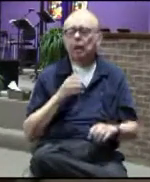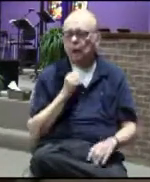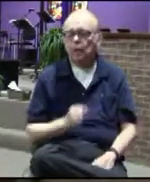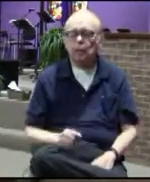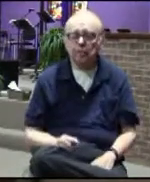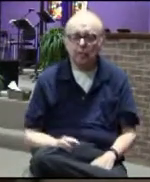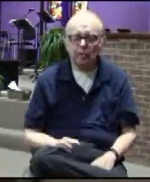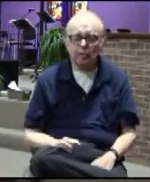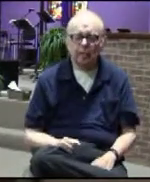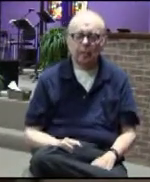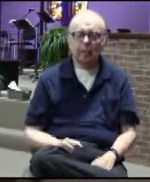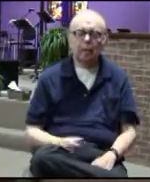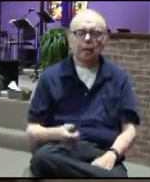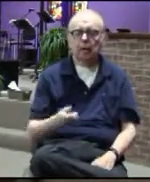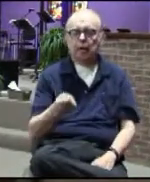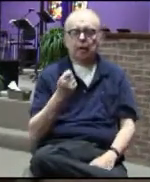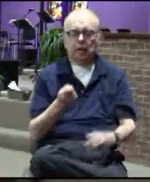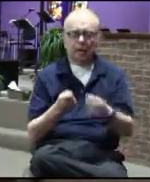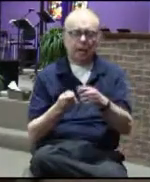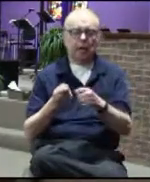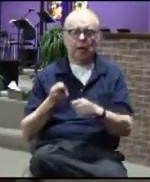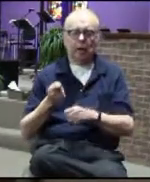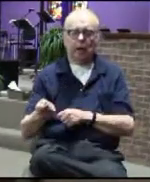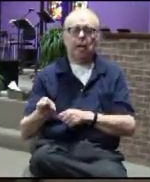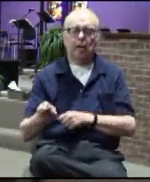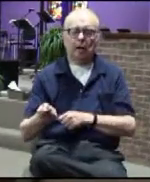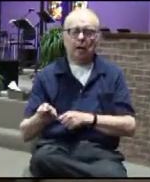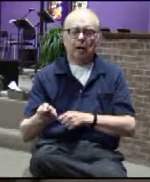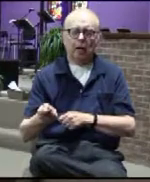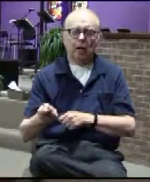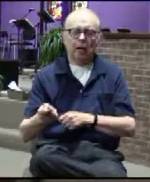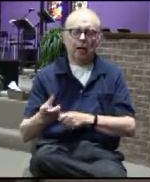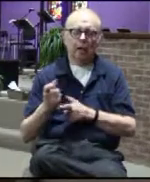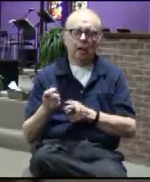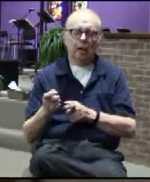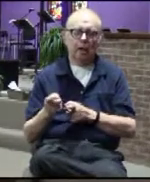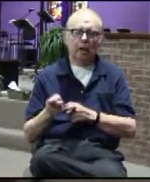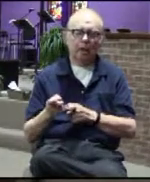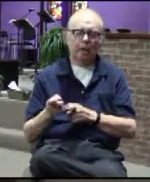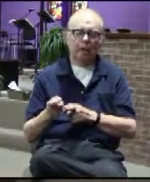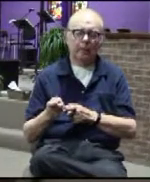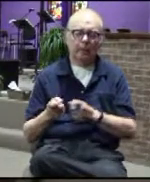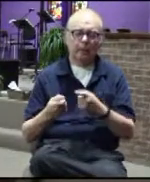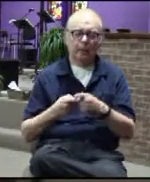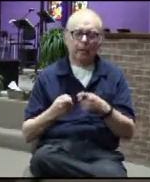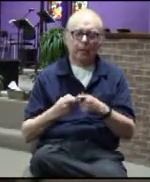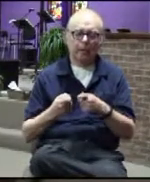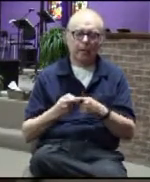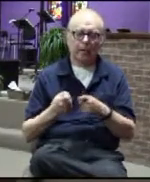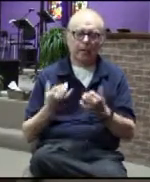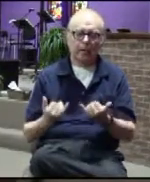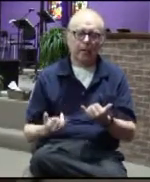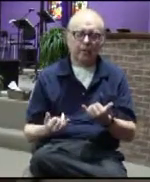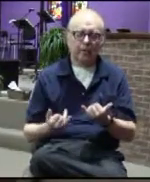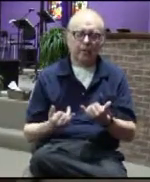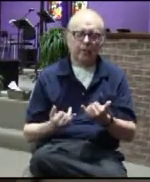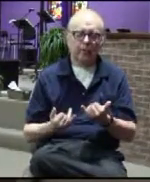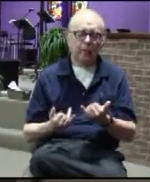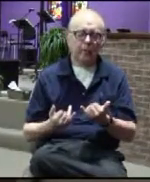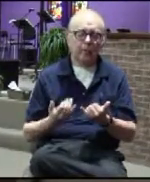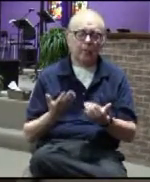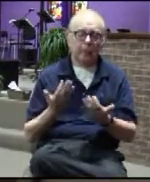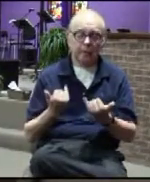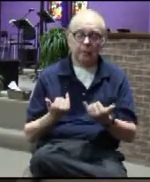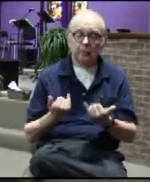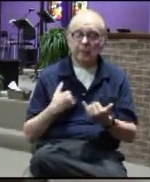older and they took a plug and they plugged it in the socket and all of a sudden electricity now I understand why you don't want me to